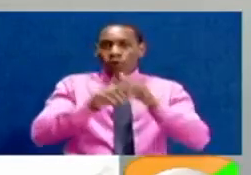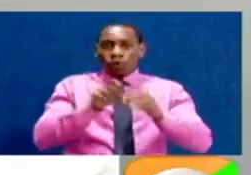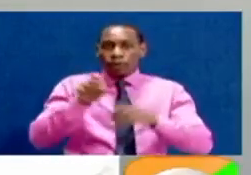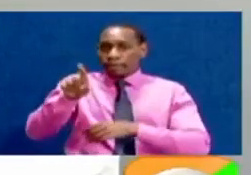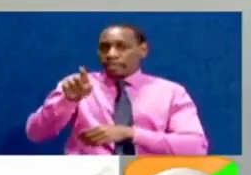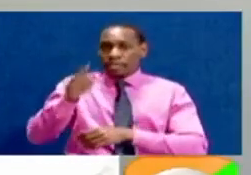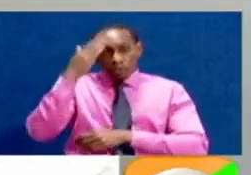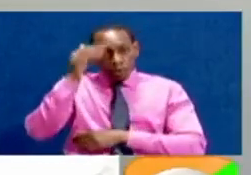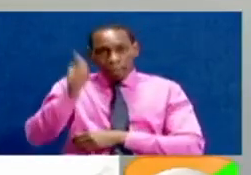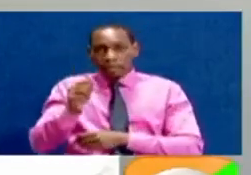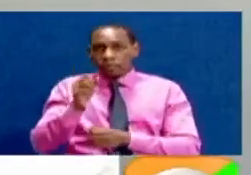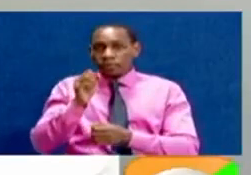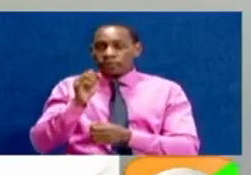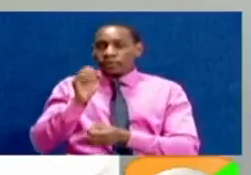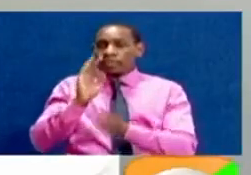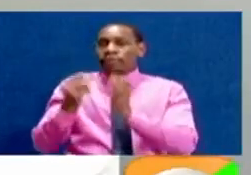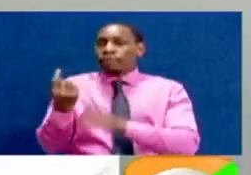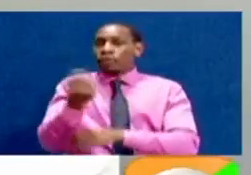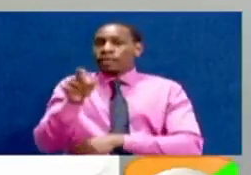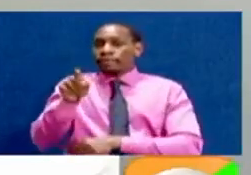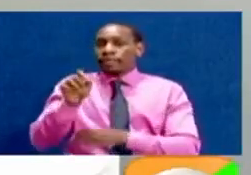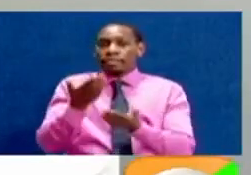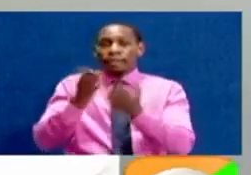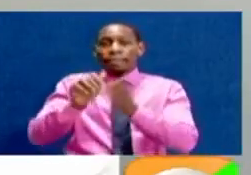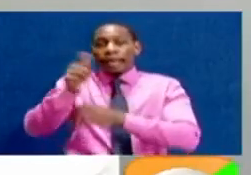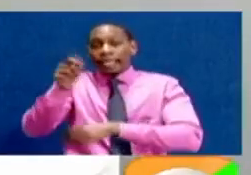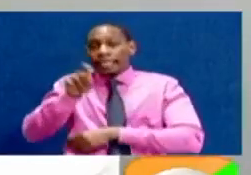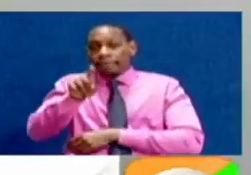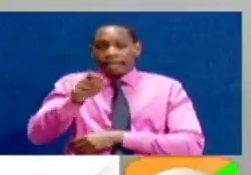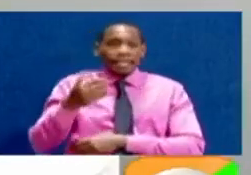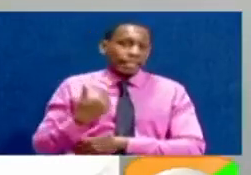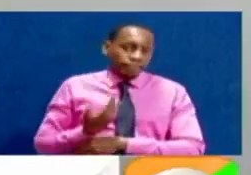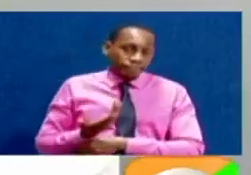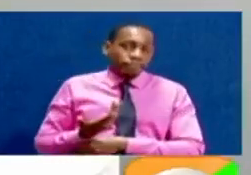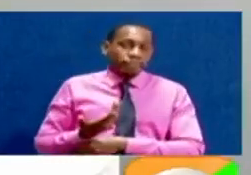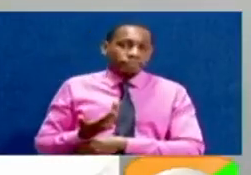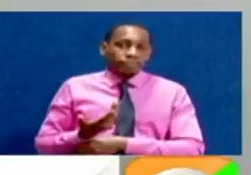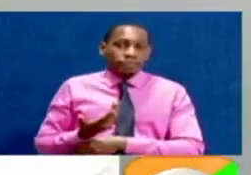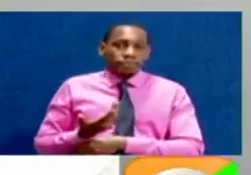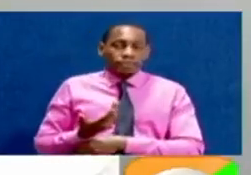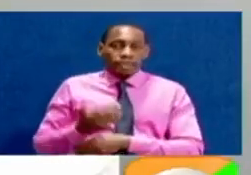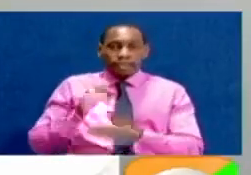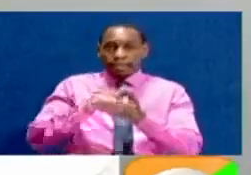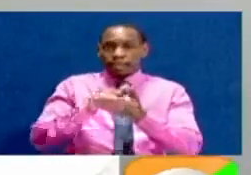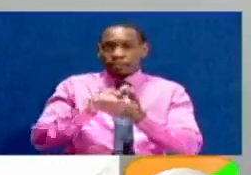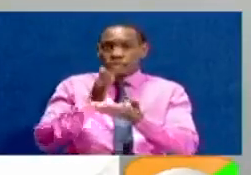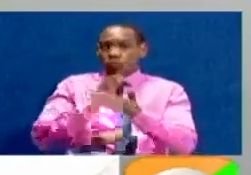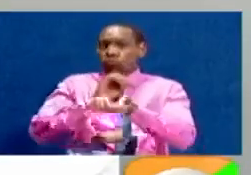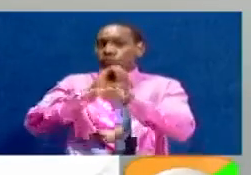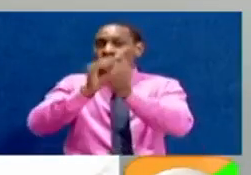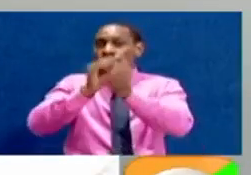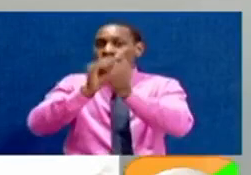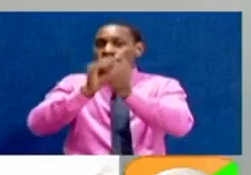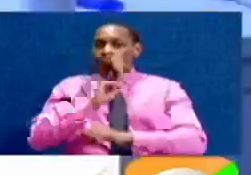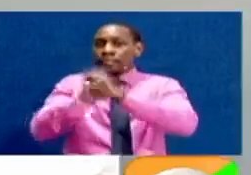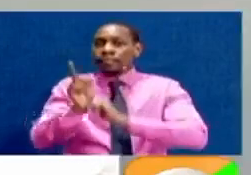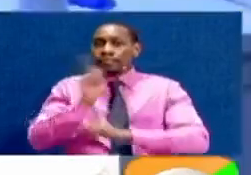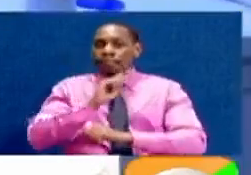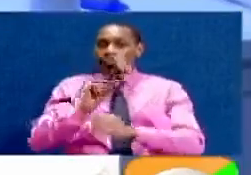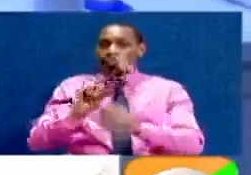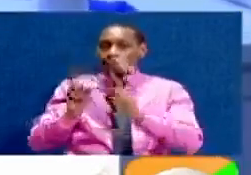So we don't know if this is the only one, or if there are others, or if it has completely replaced the original